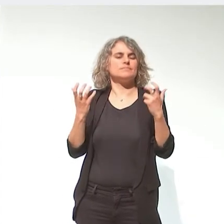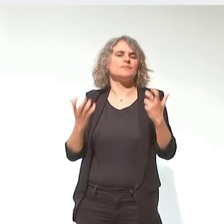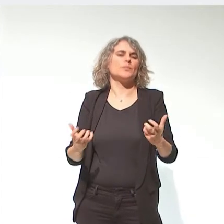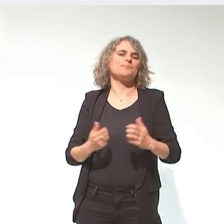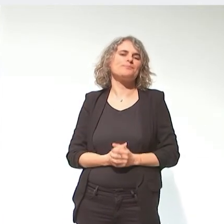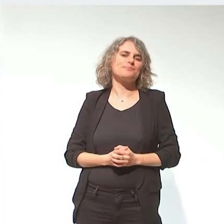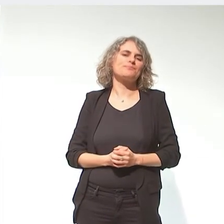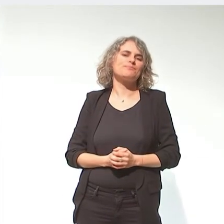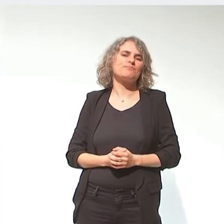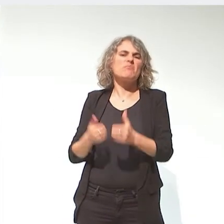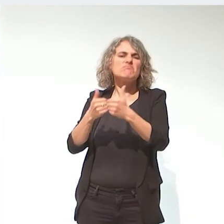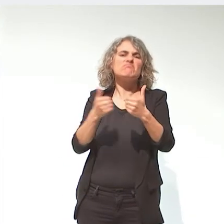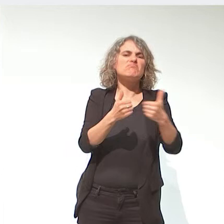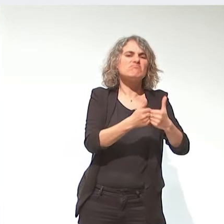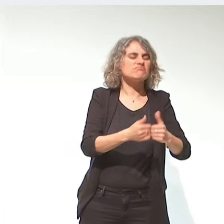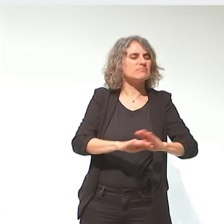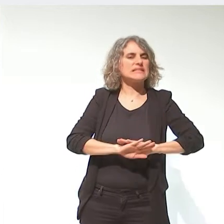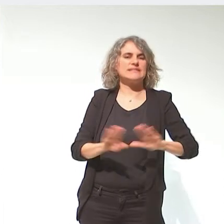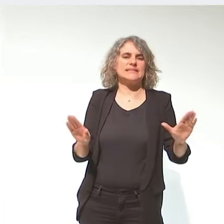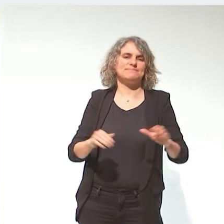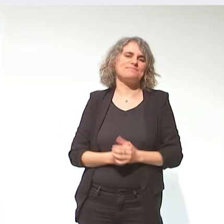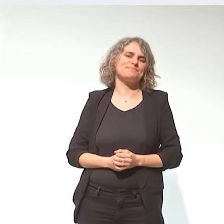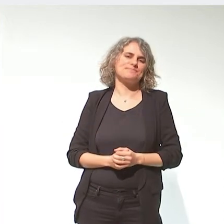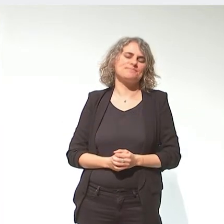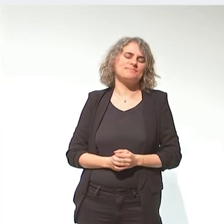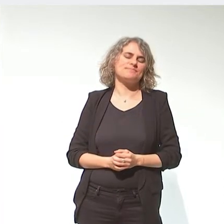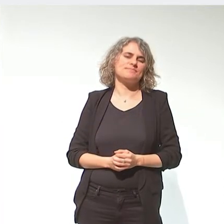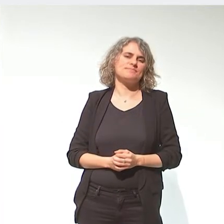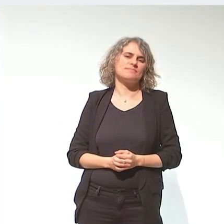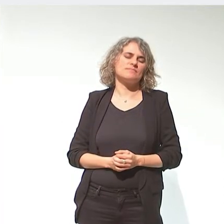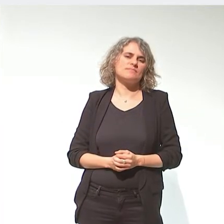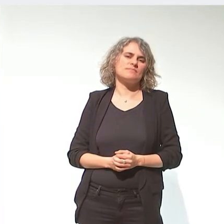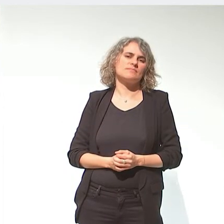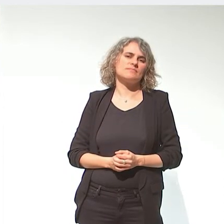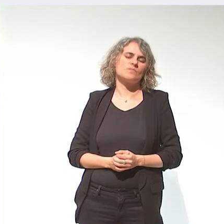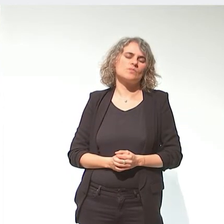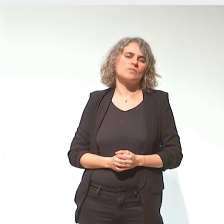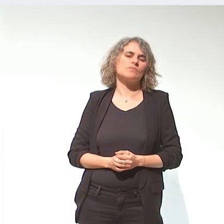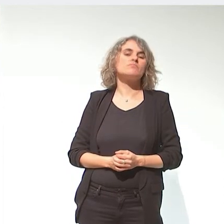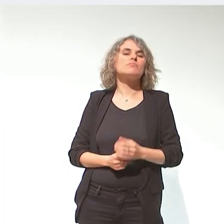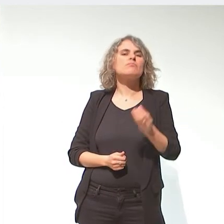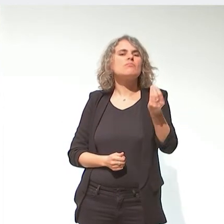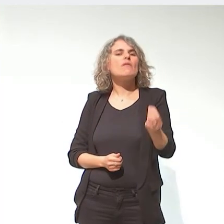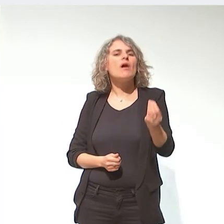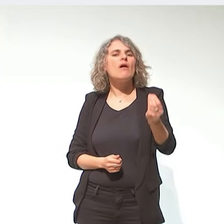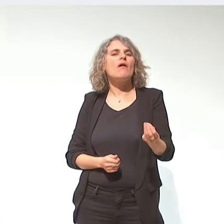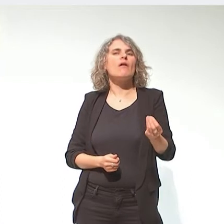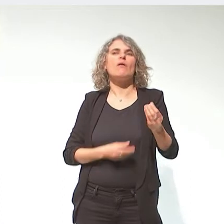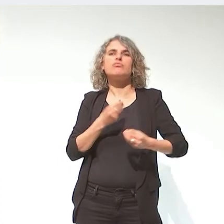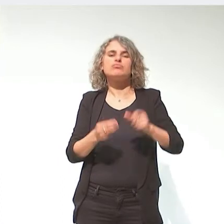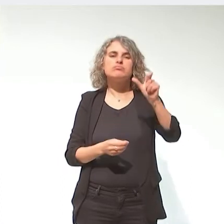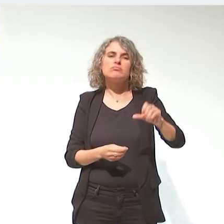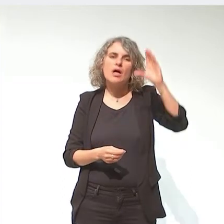these students as the students with special needs, because all the students in some moment of